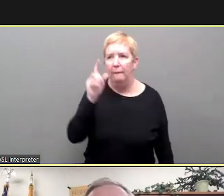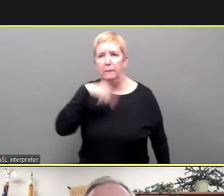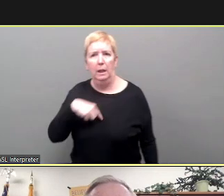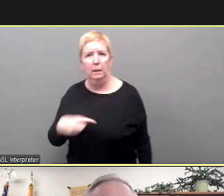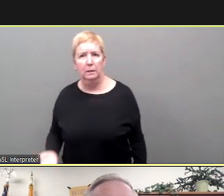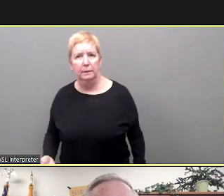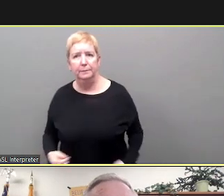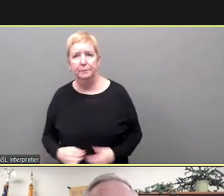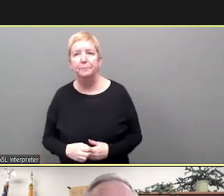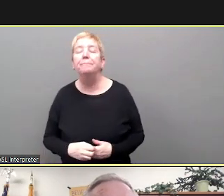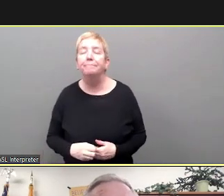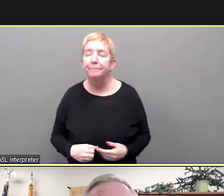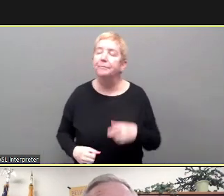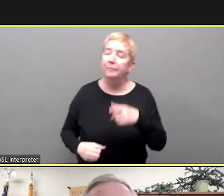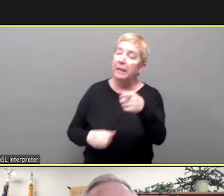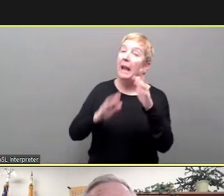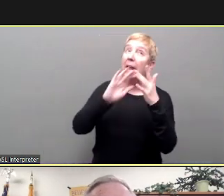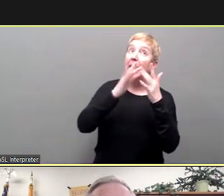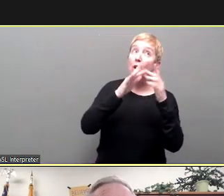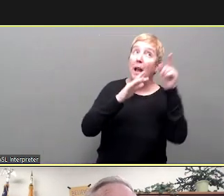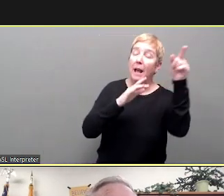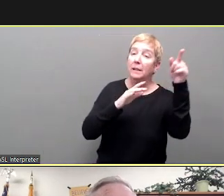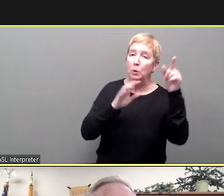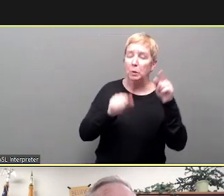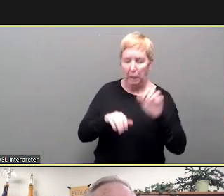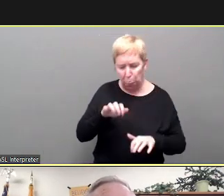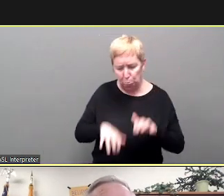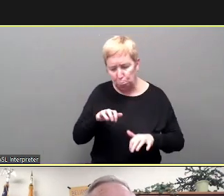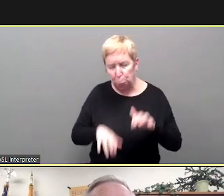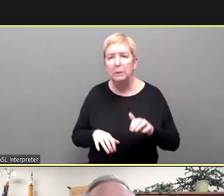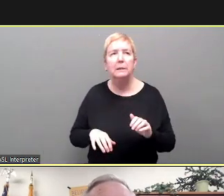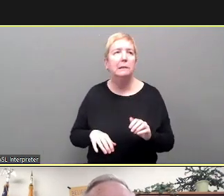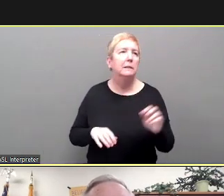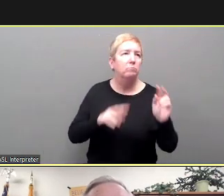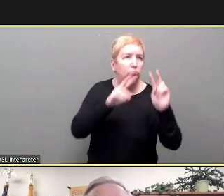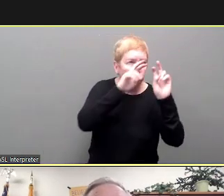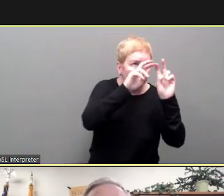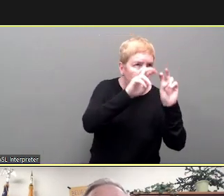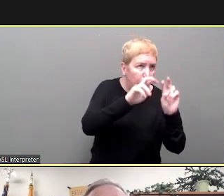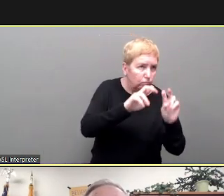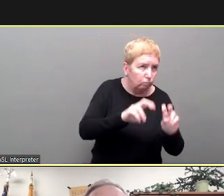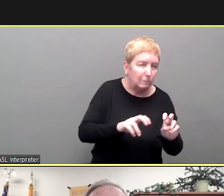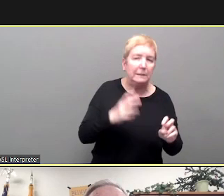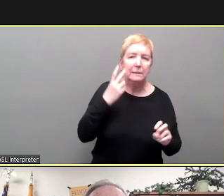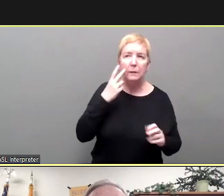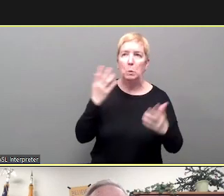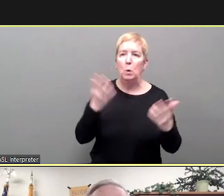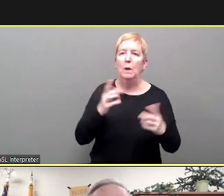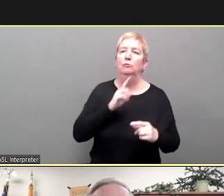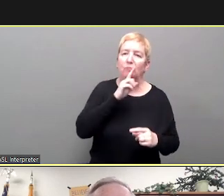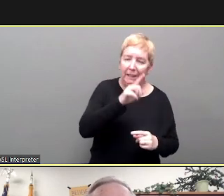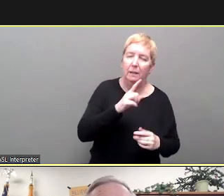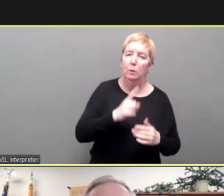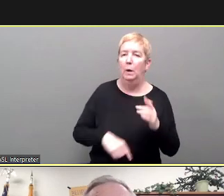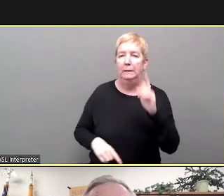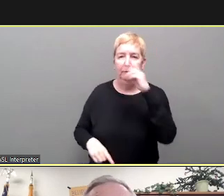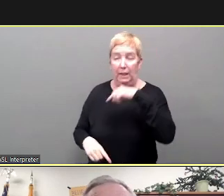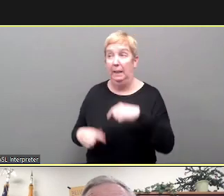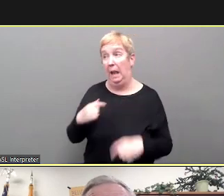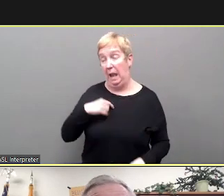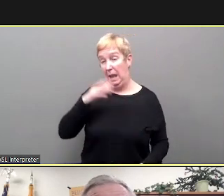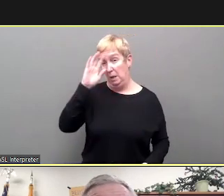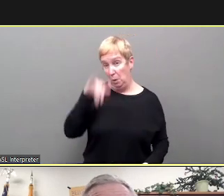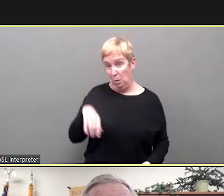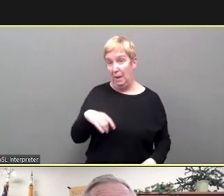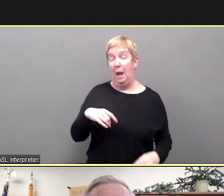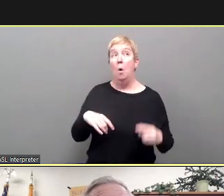good articles on the internet where you can decide from yourself and sort it out. I know one healthcare delivery system that